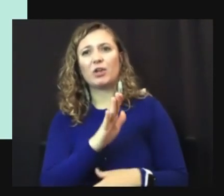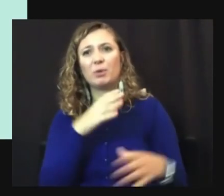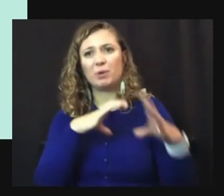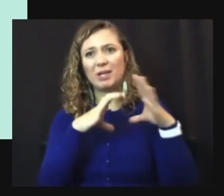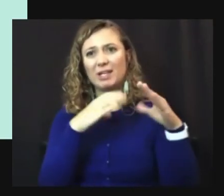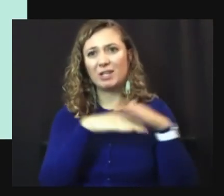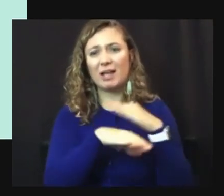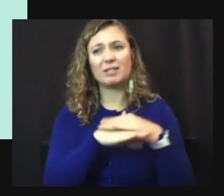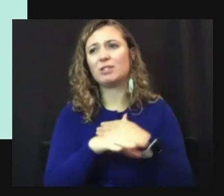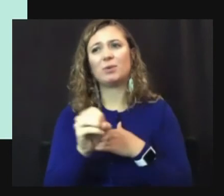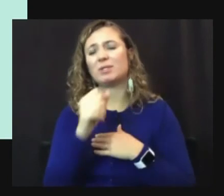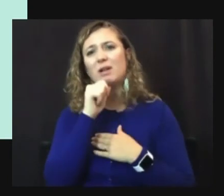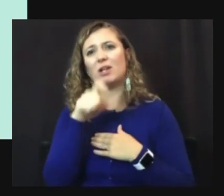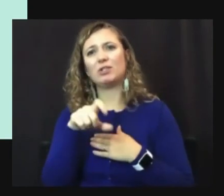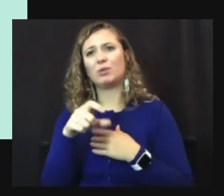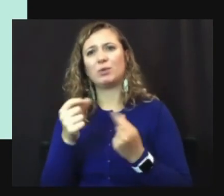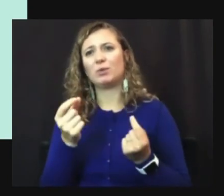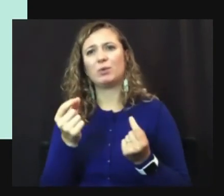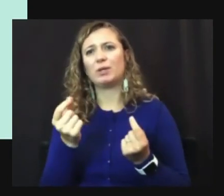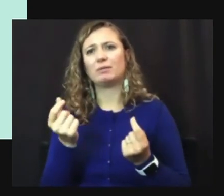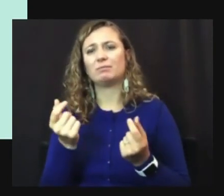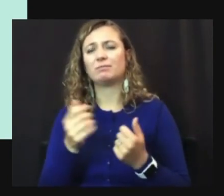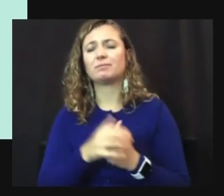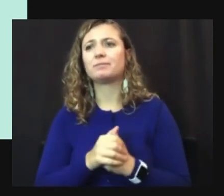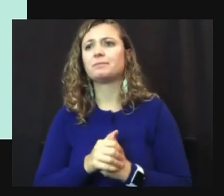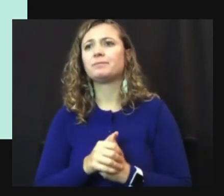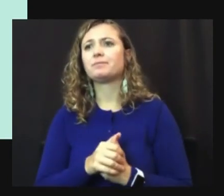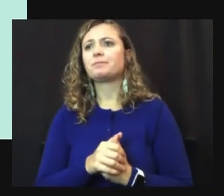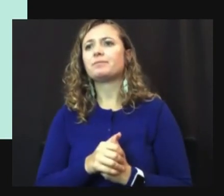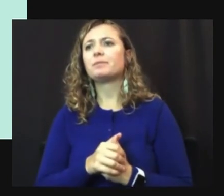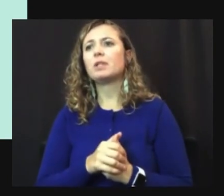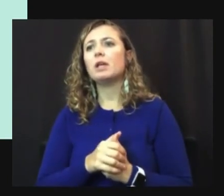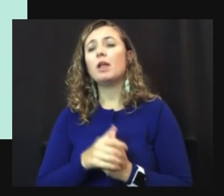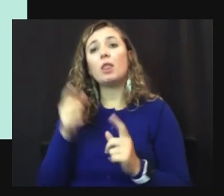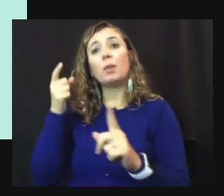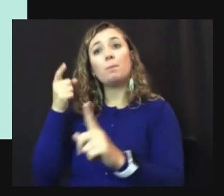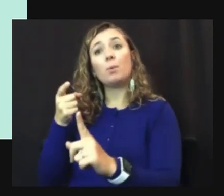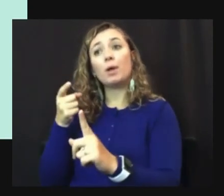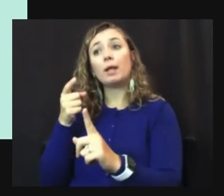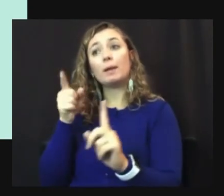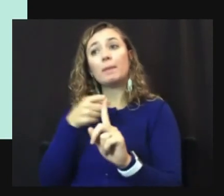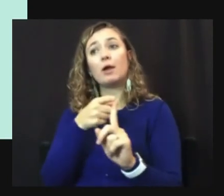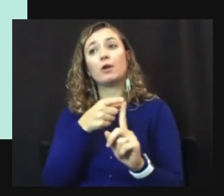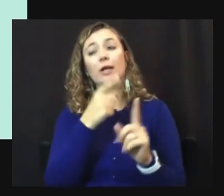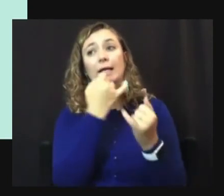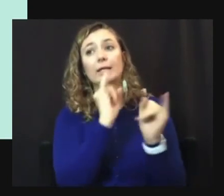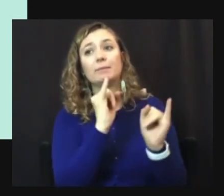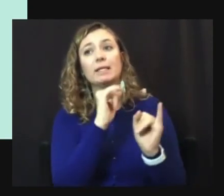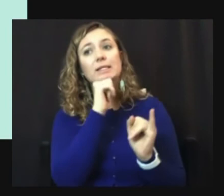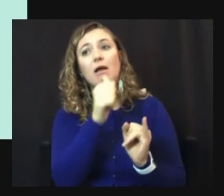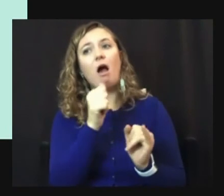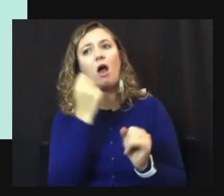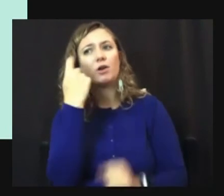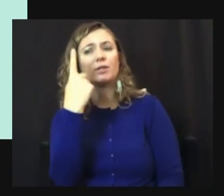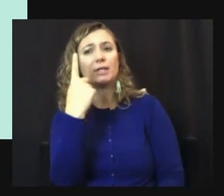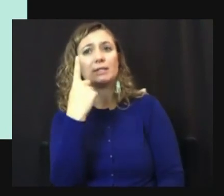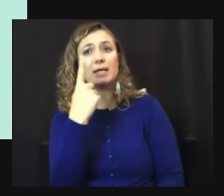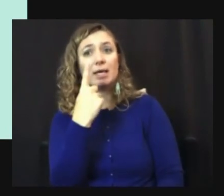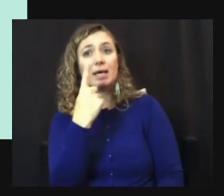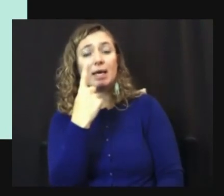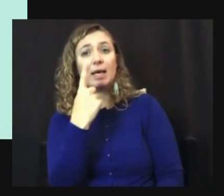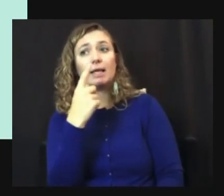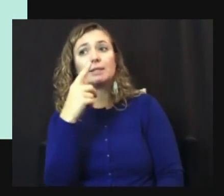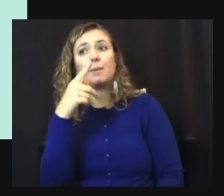more quote from a non-speaker. The point about independence is not understood that it takes praxis, not intelligence, while autonomy